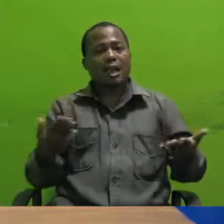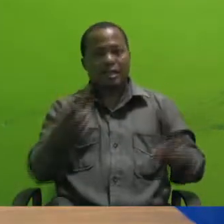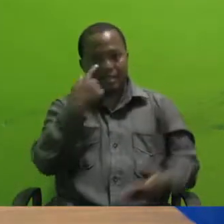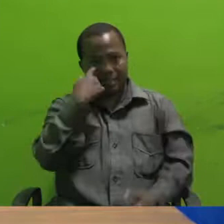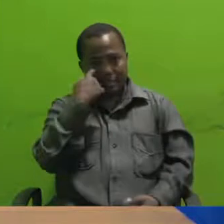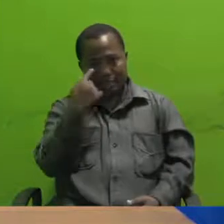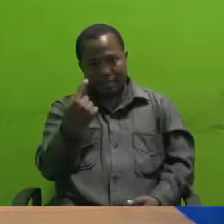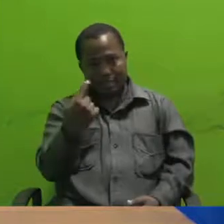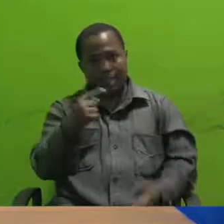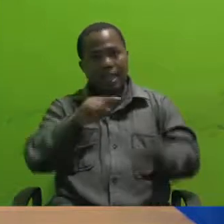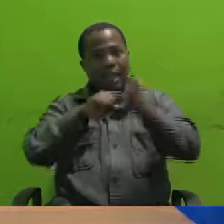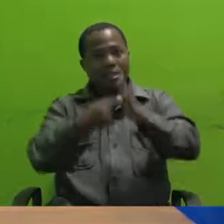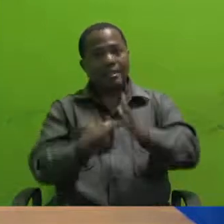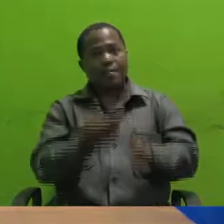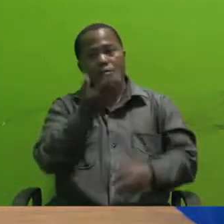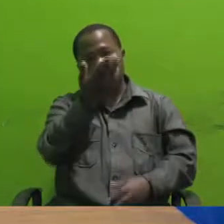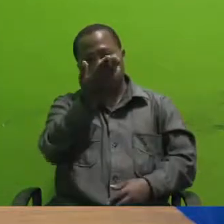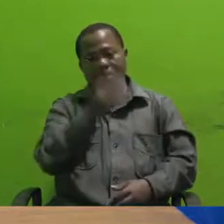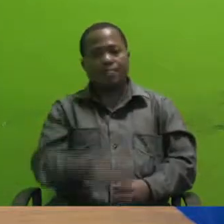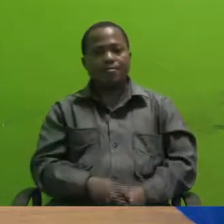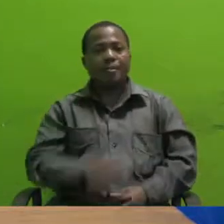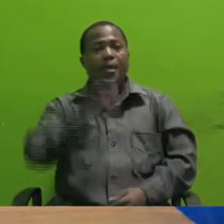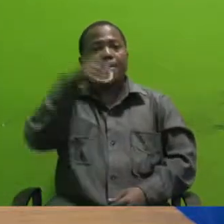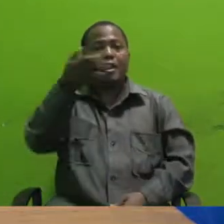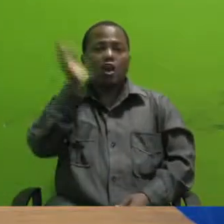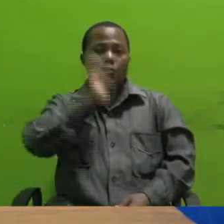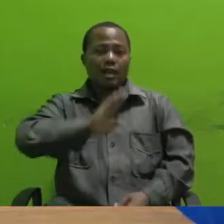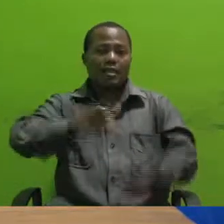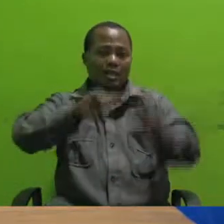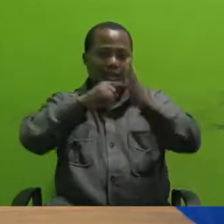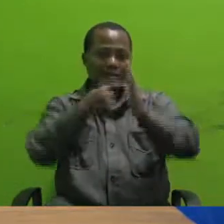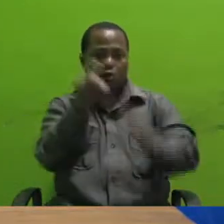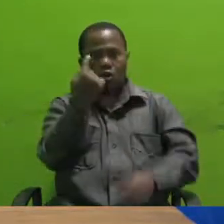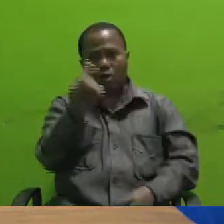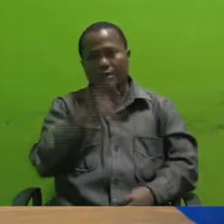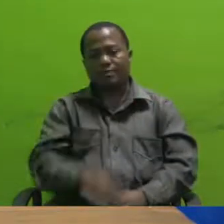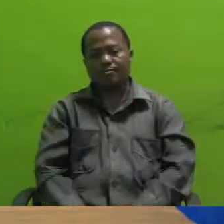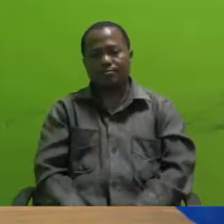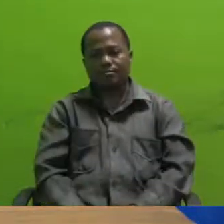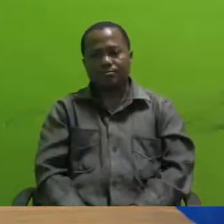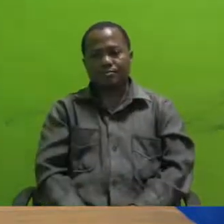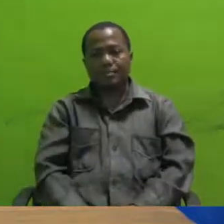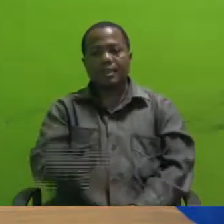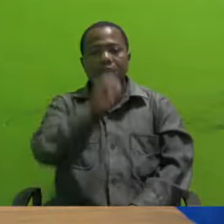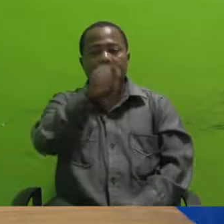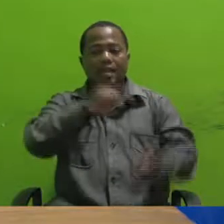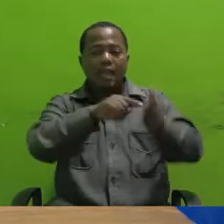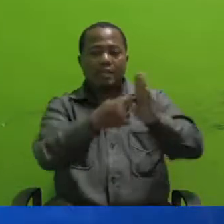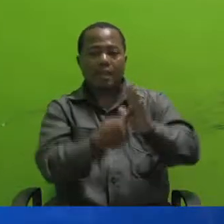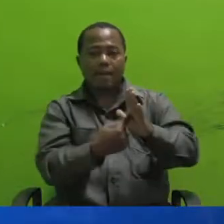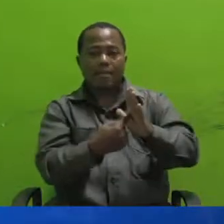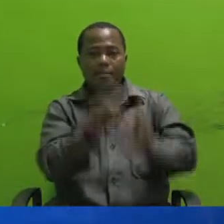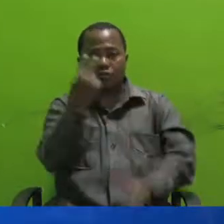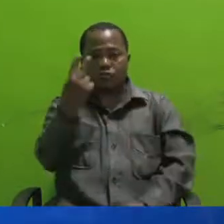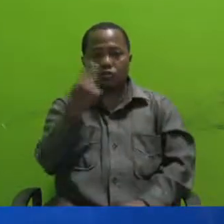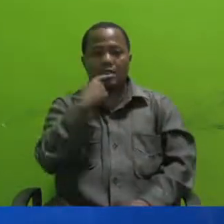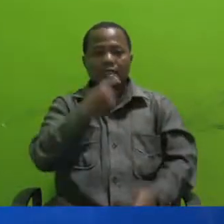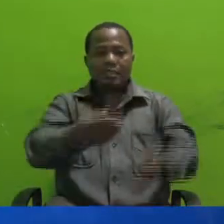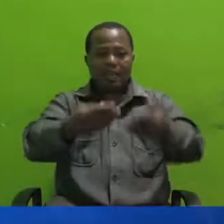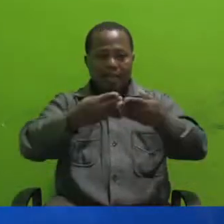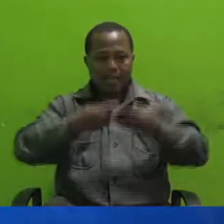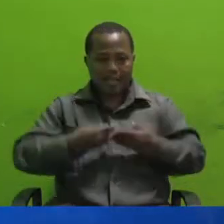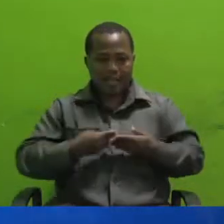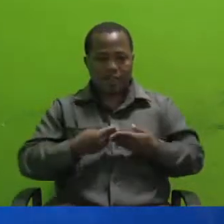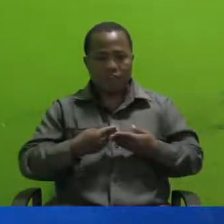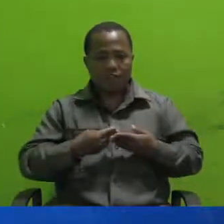let us see another example here after we have done the first example. This example number 2 said, given theta